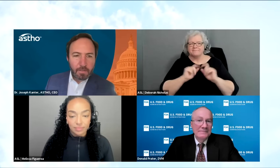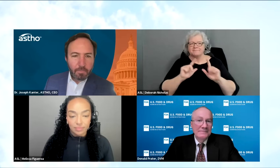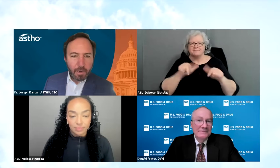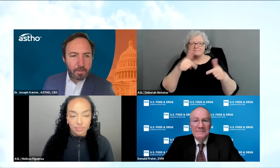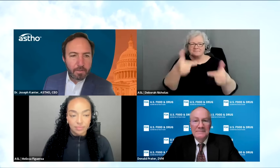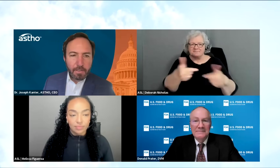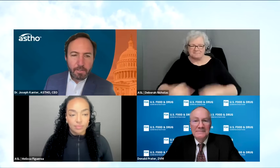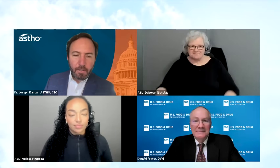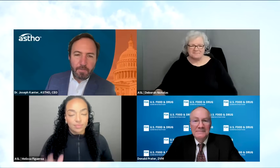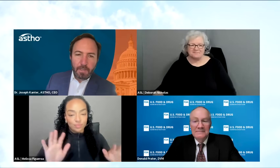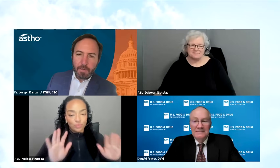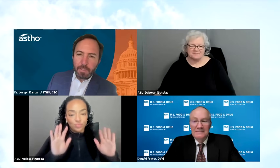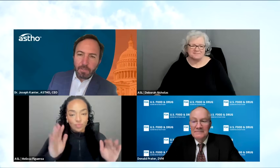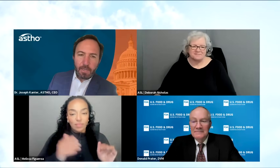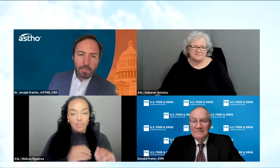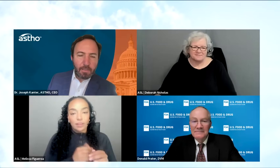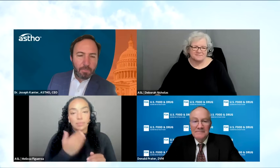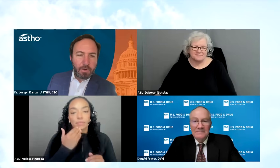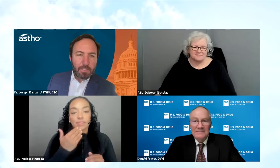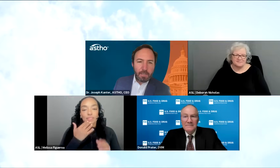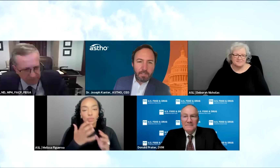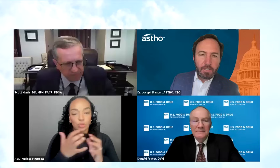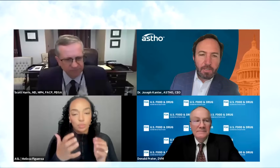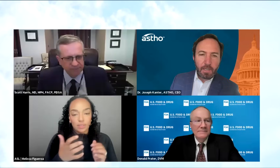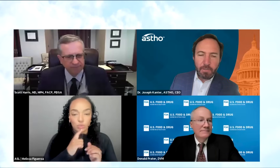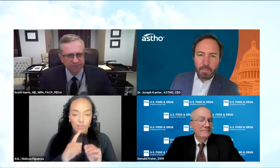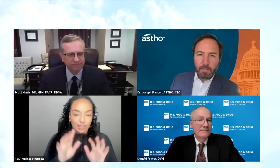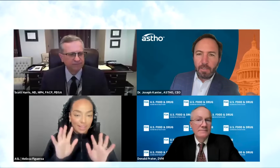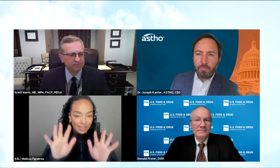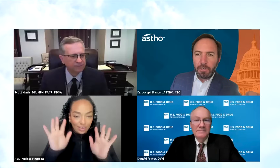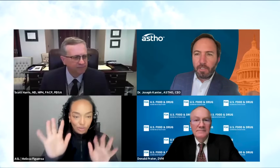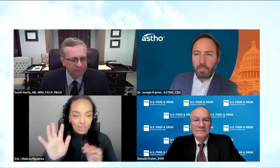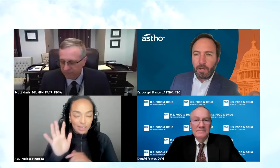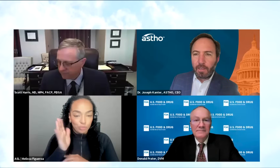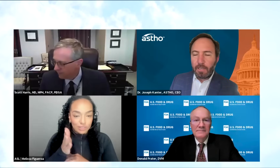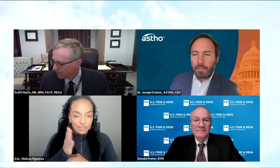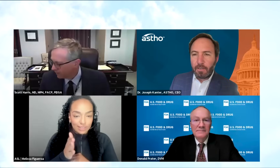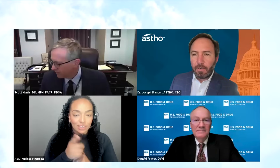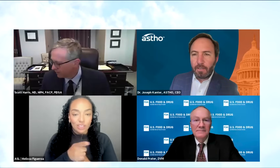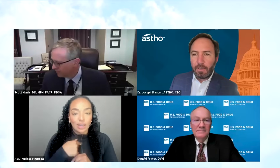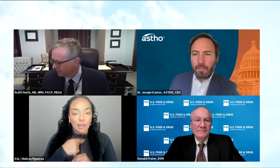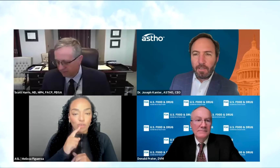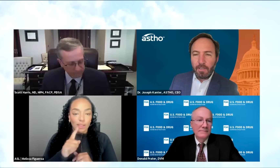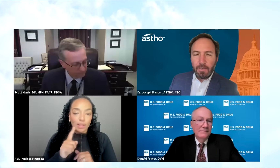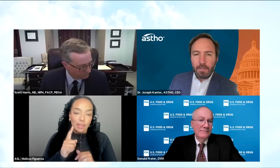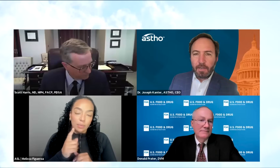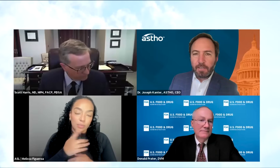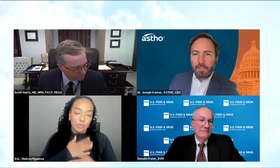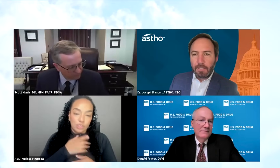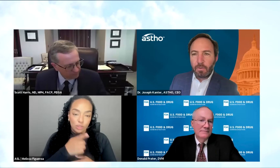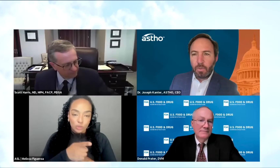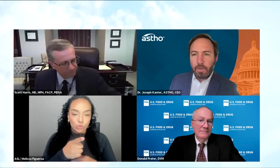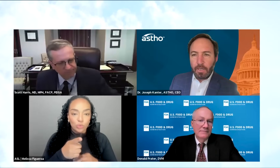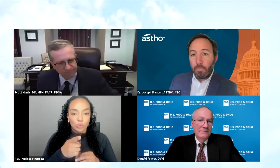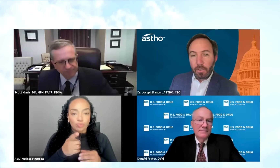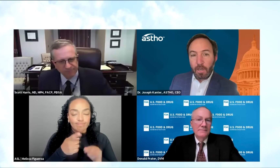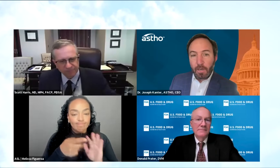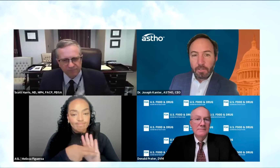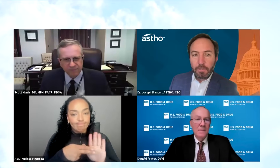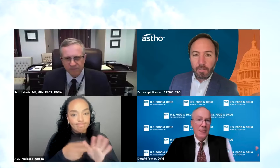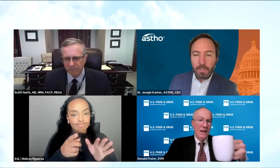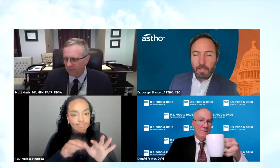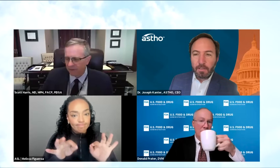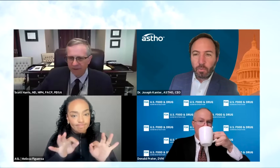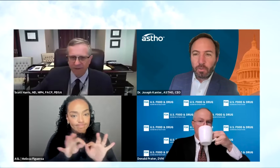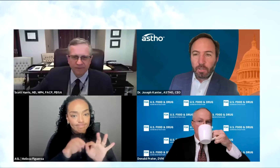Great. Dr. Prater, thank you so very much. It was an excellent presentation. I particularly appreciate you highlighting clearly the areas where we need more